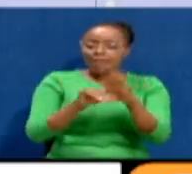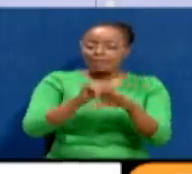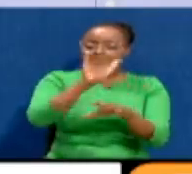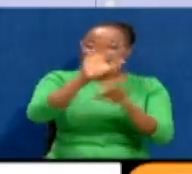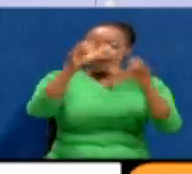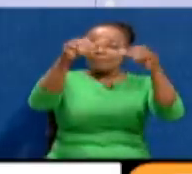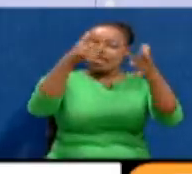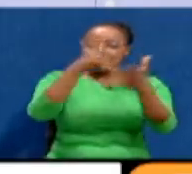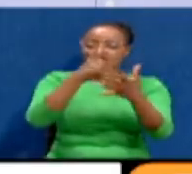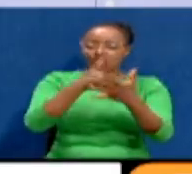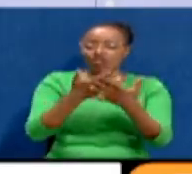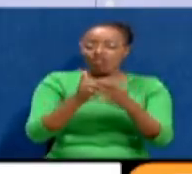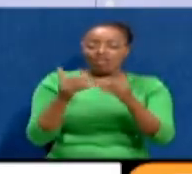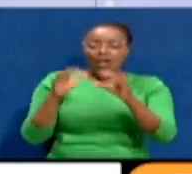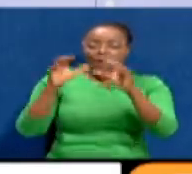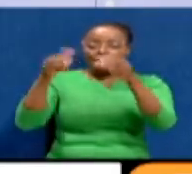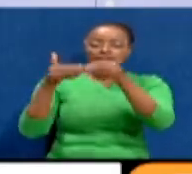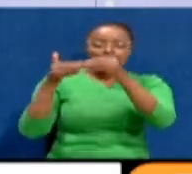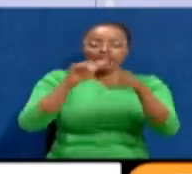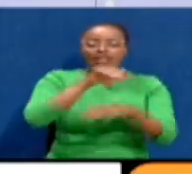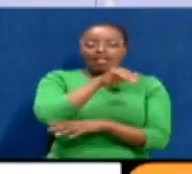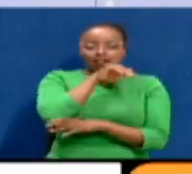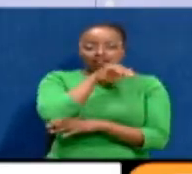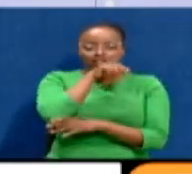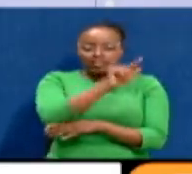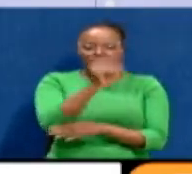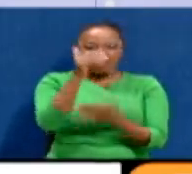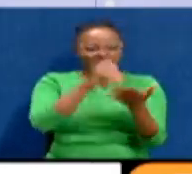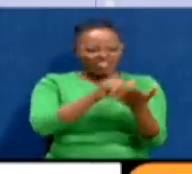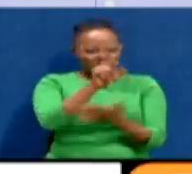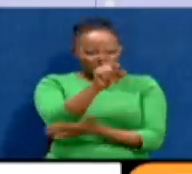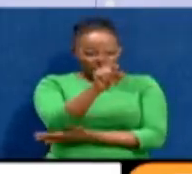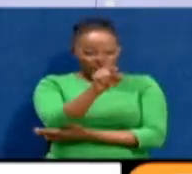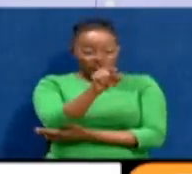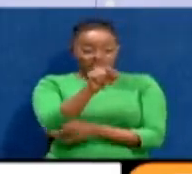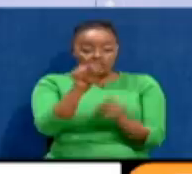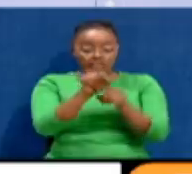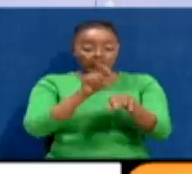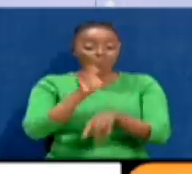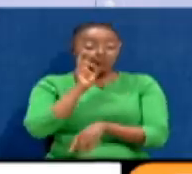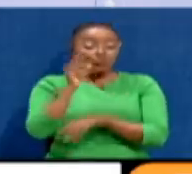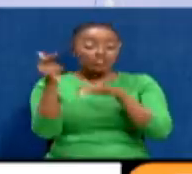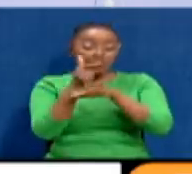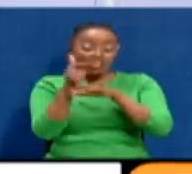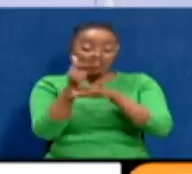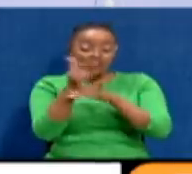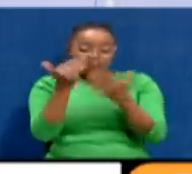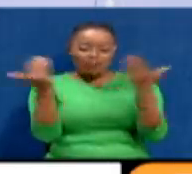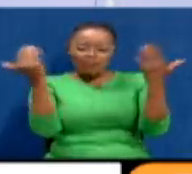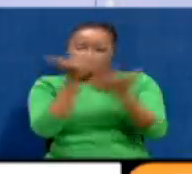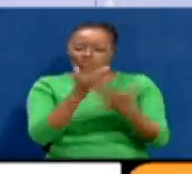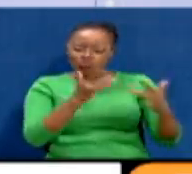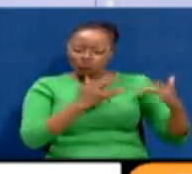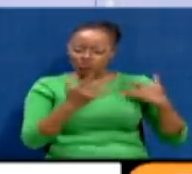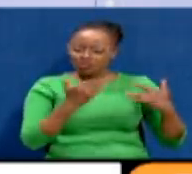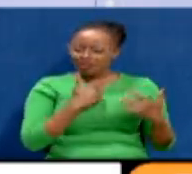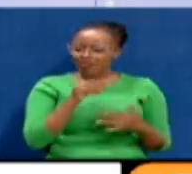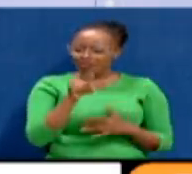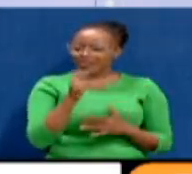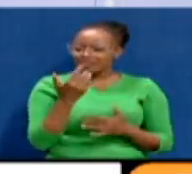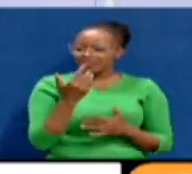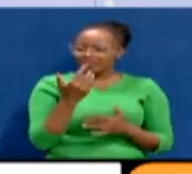of your party, including the party leader, Honorable Raila Odinga. Again, did you, as you watch those clips, probably at night, were you concerned with